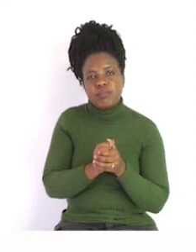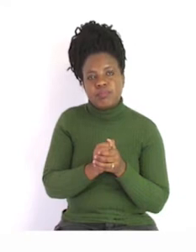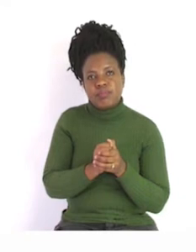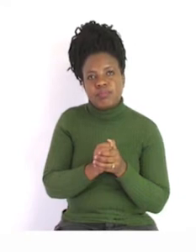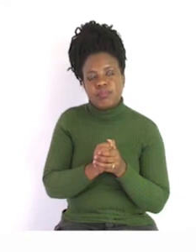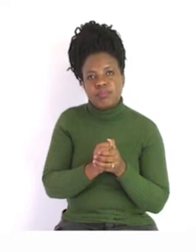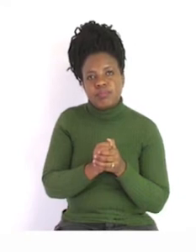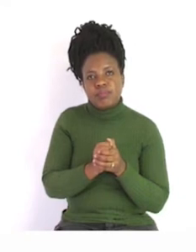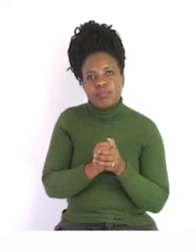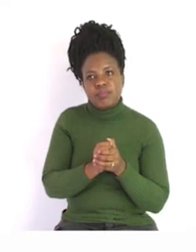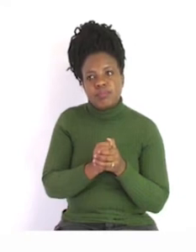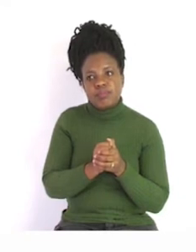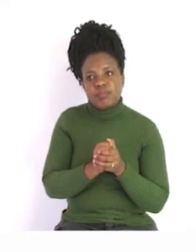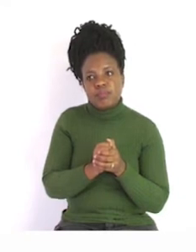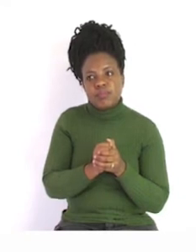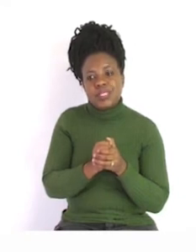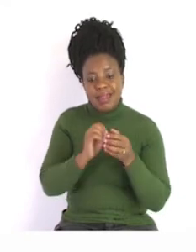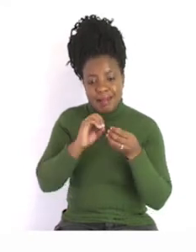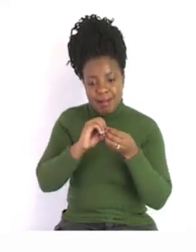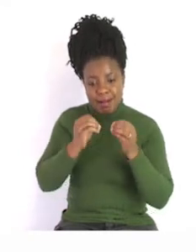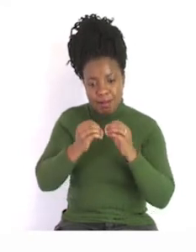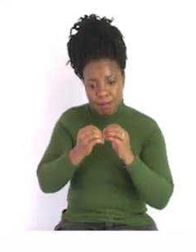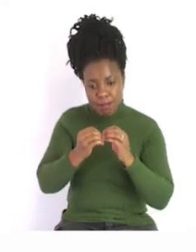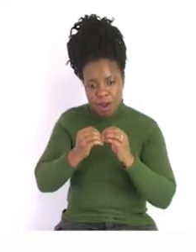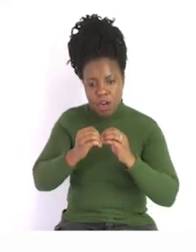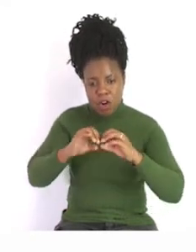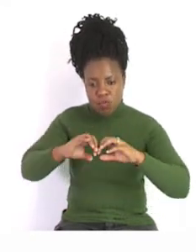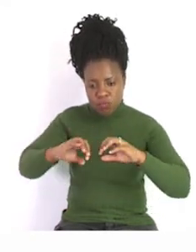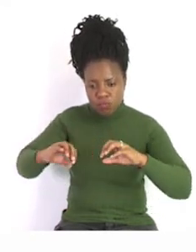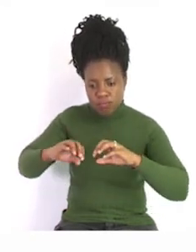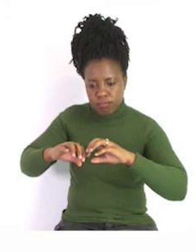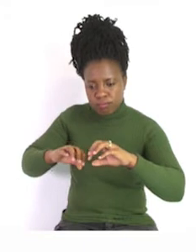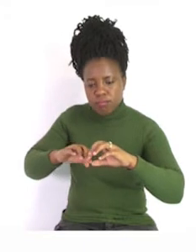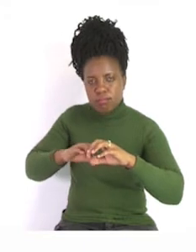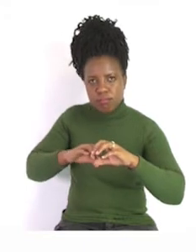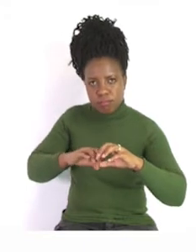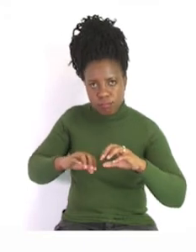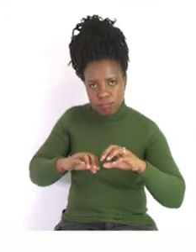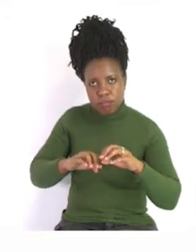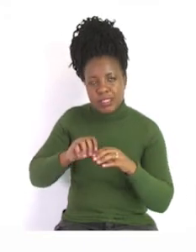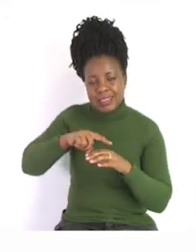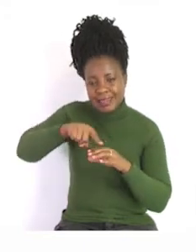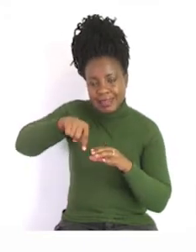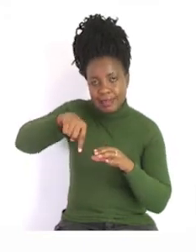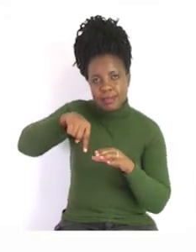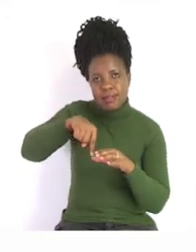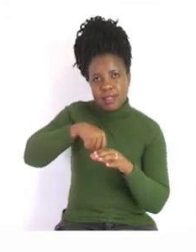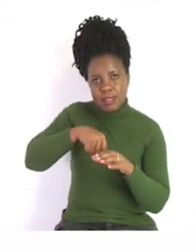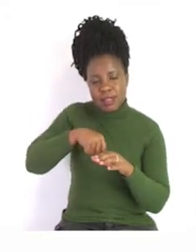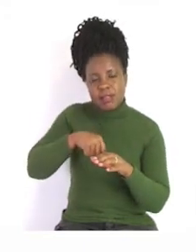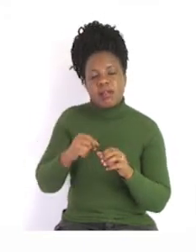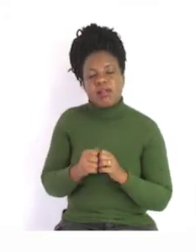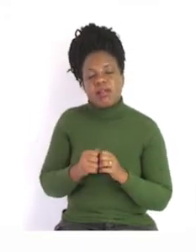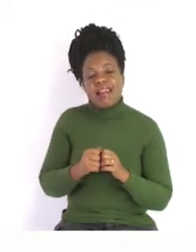whereby the number you are dividing is in the bracket and the number that you are